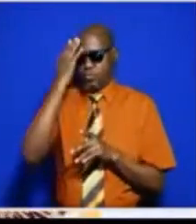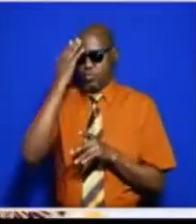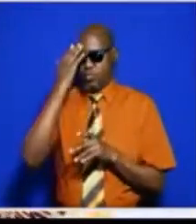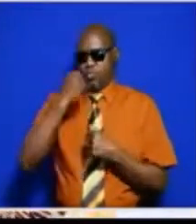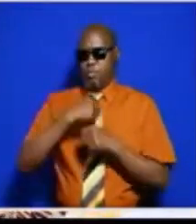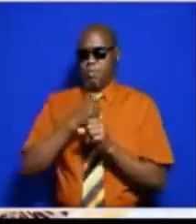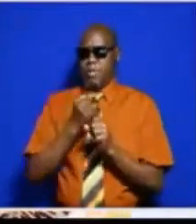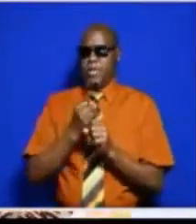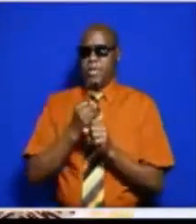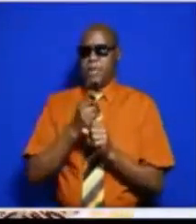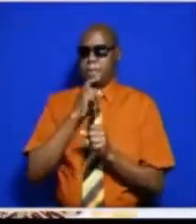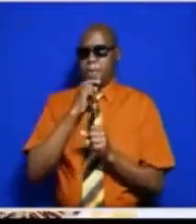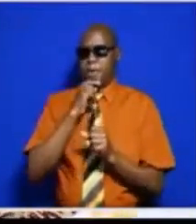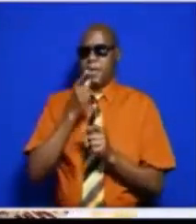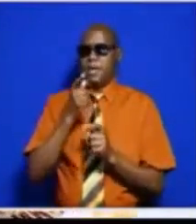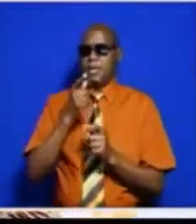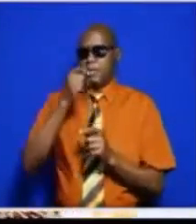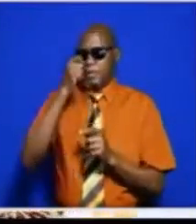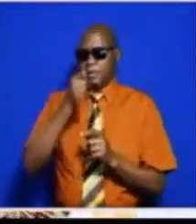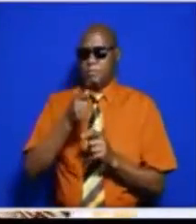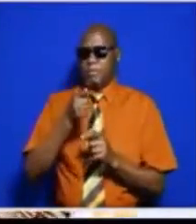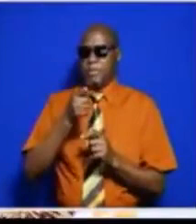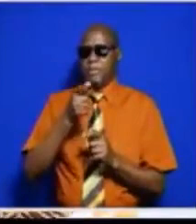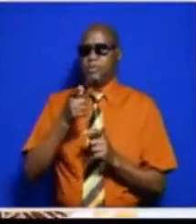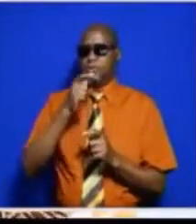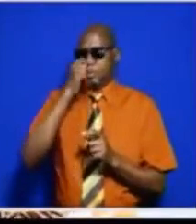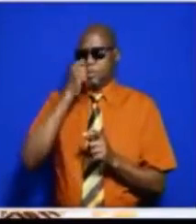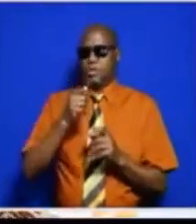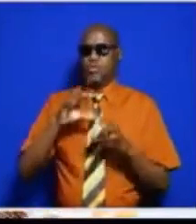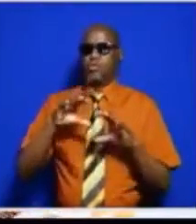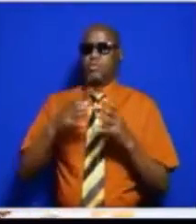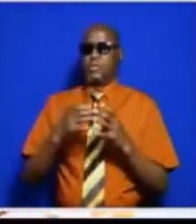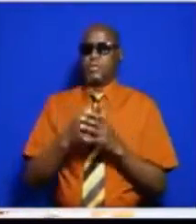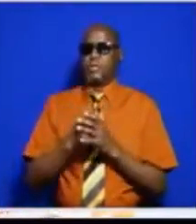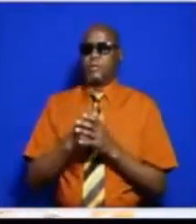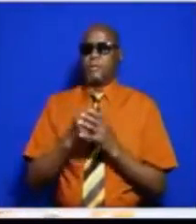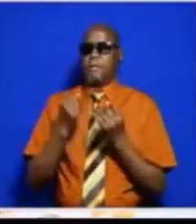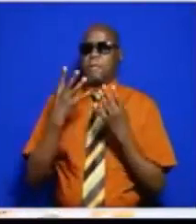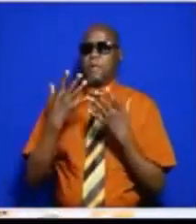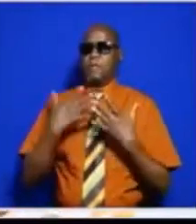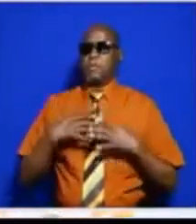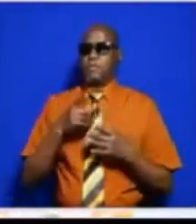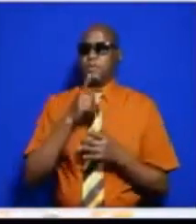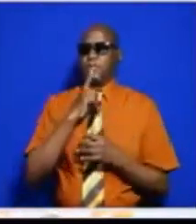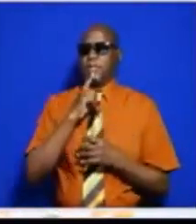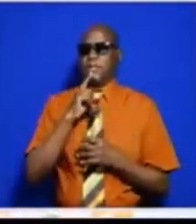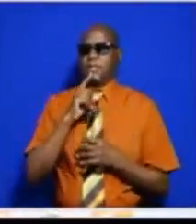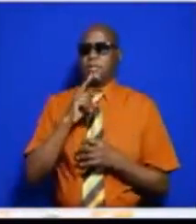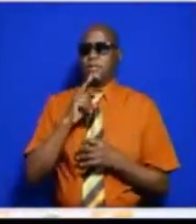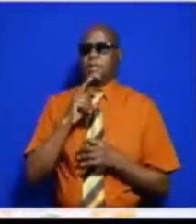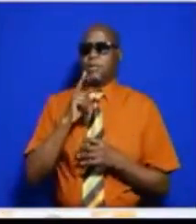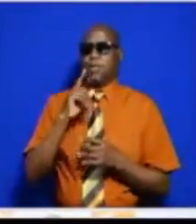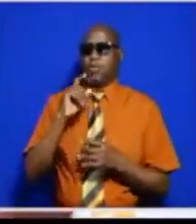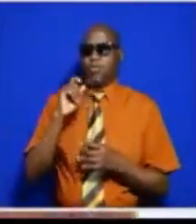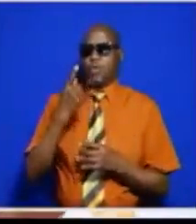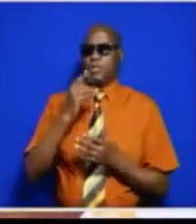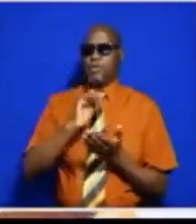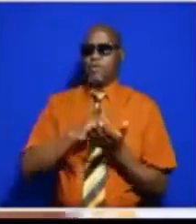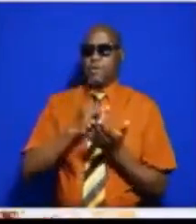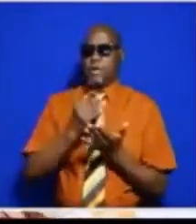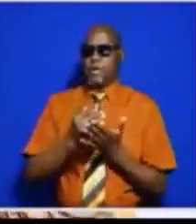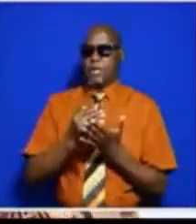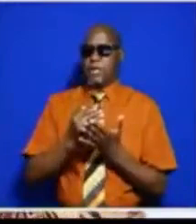man is actually to dignify a community. Many people that say that once you fund or